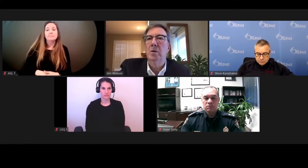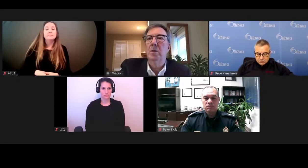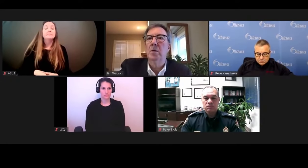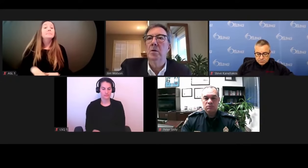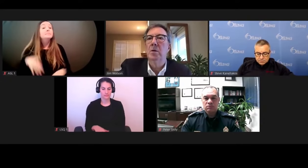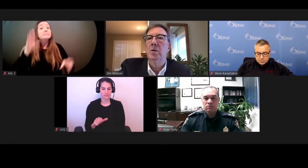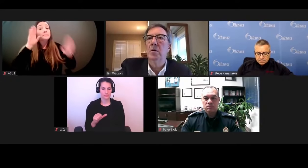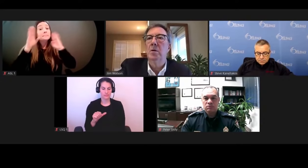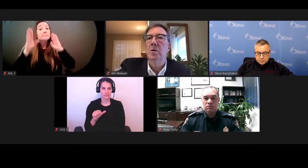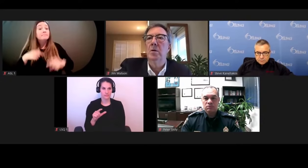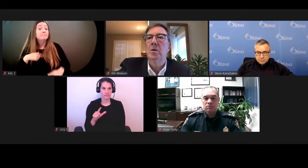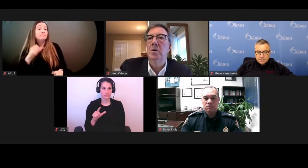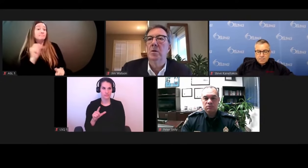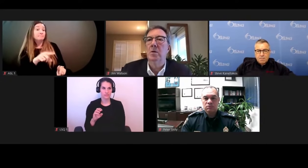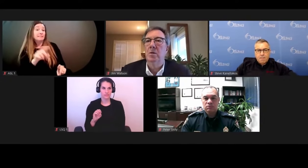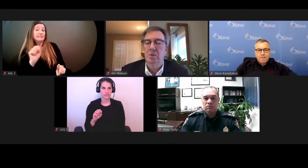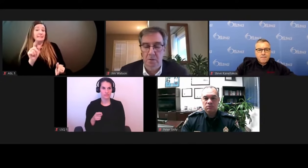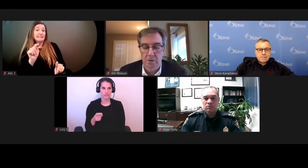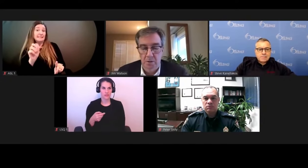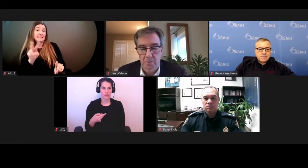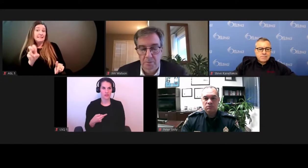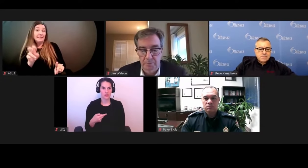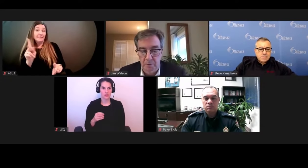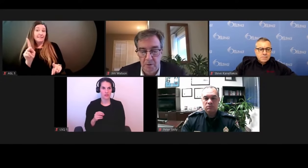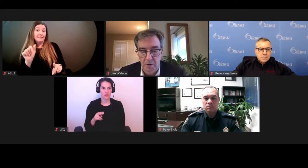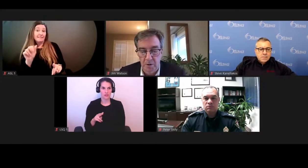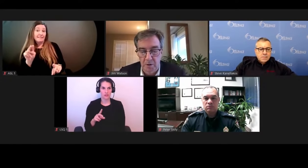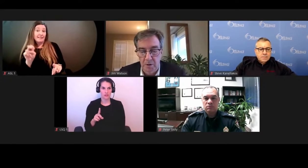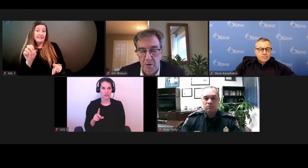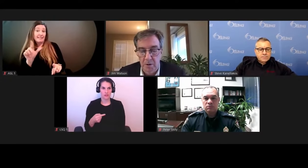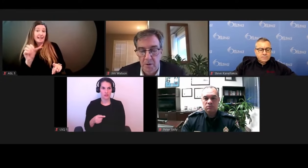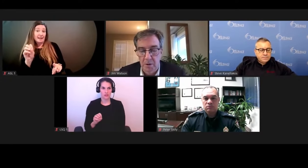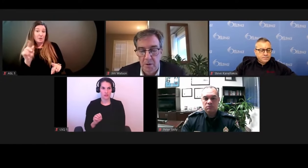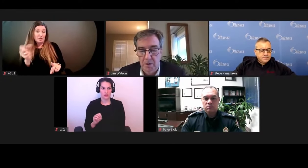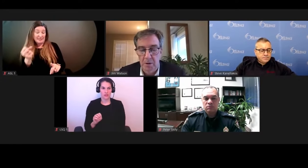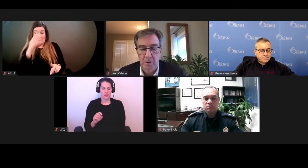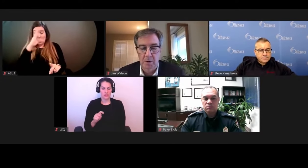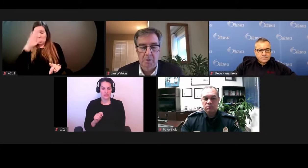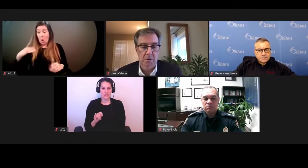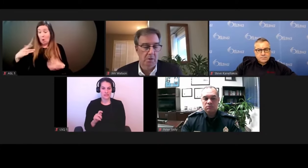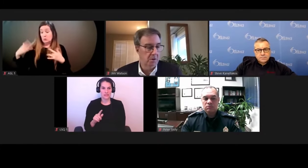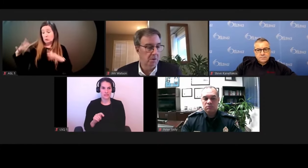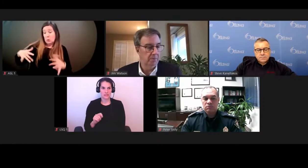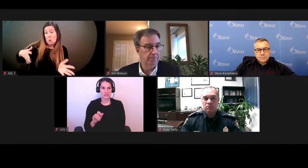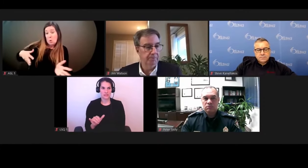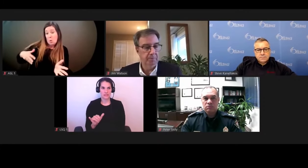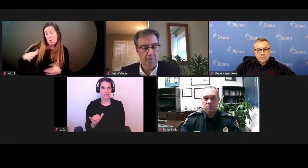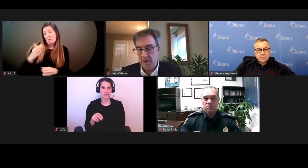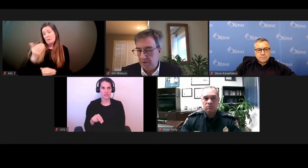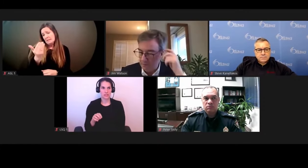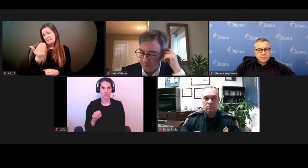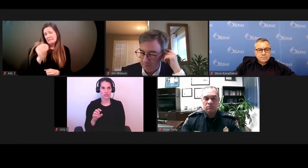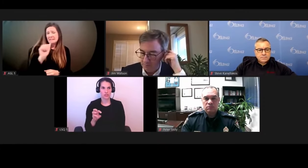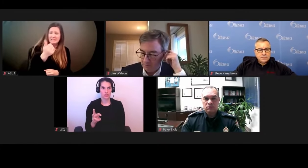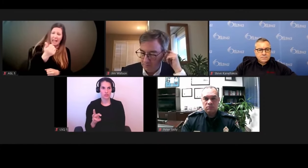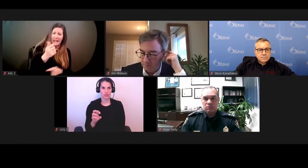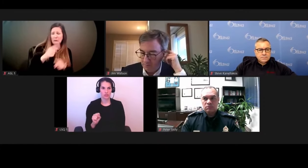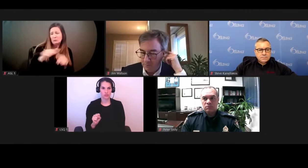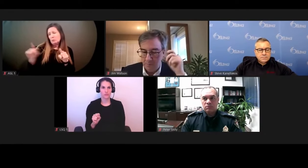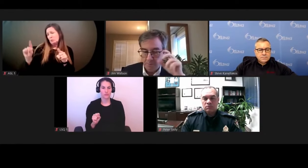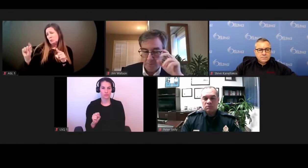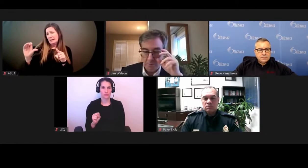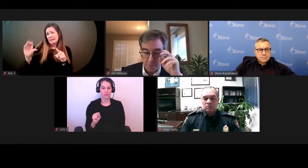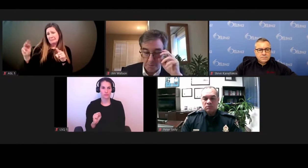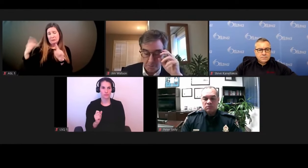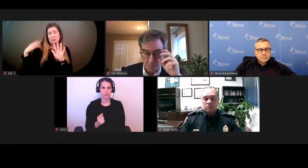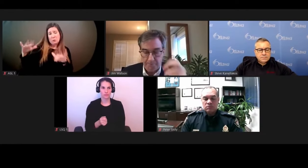is for Steve Kanalakis today. With some snowfall on the horizon, about like 10 to 15 or 20 centimeters expected, what is the